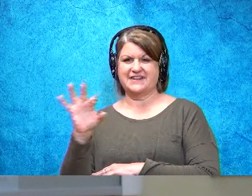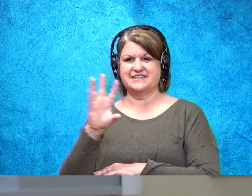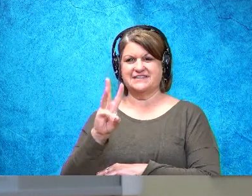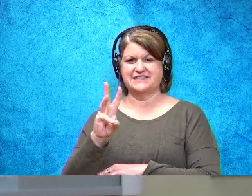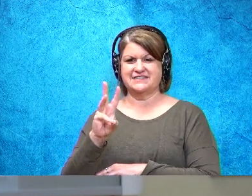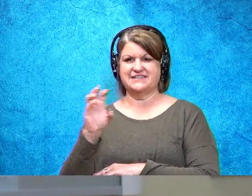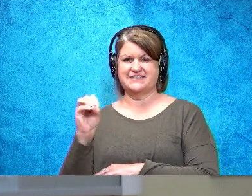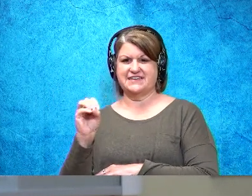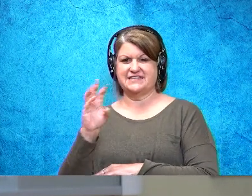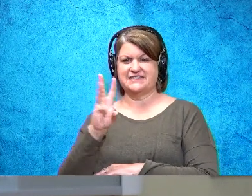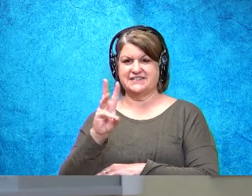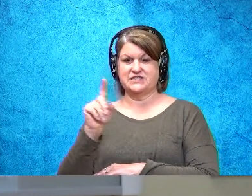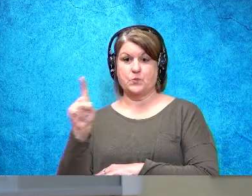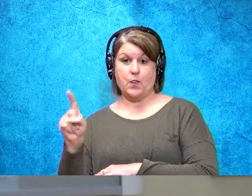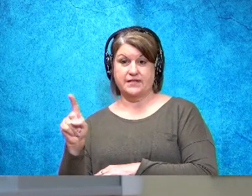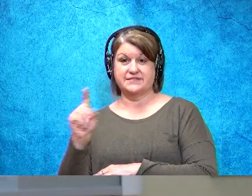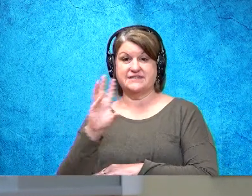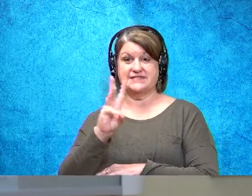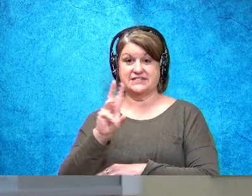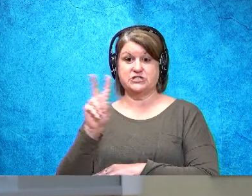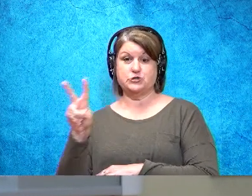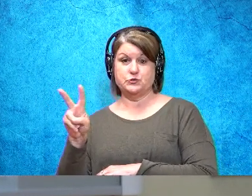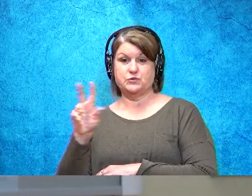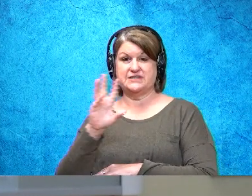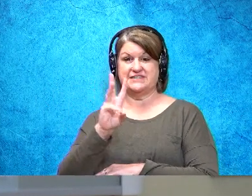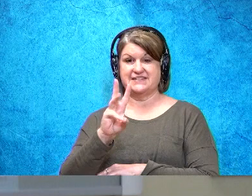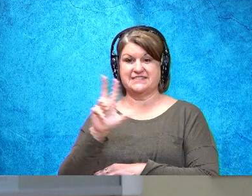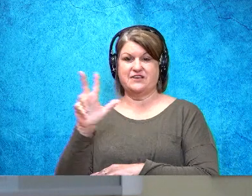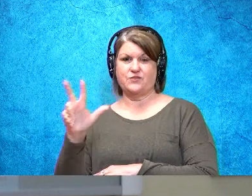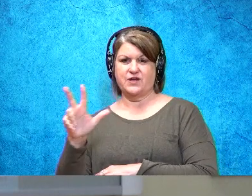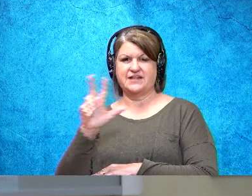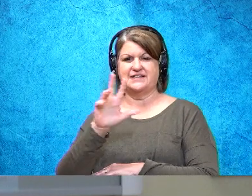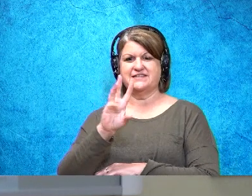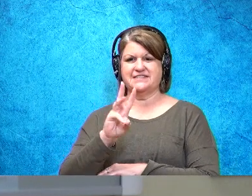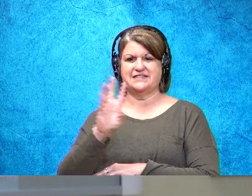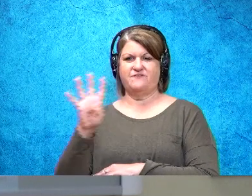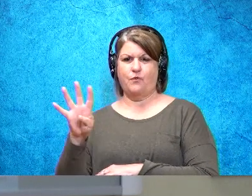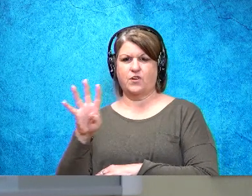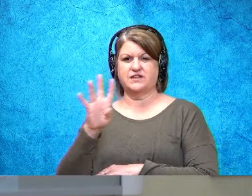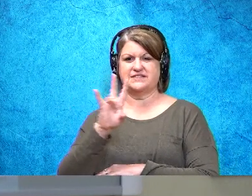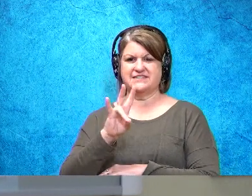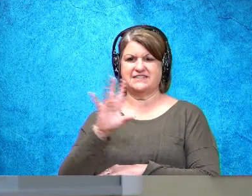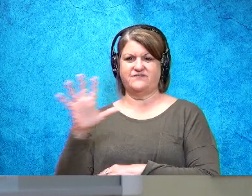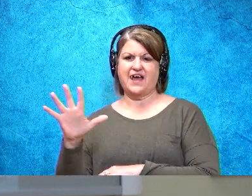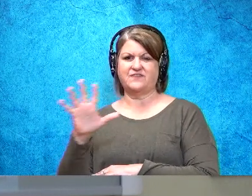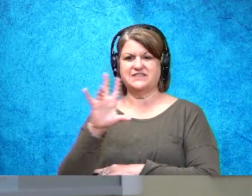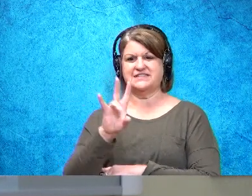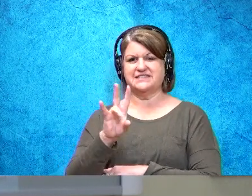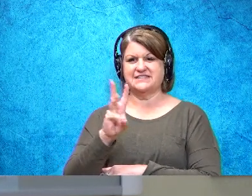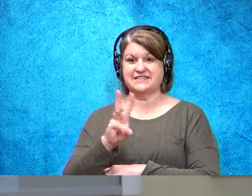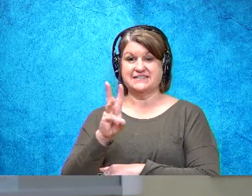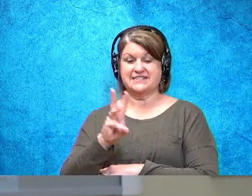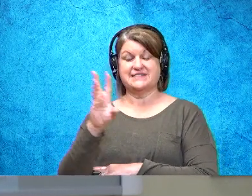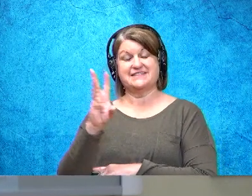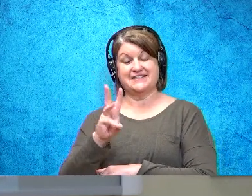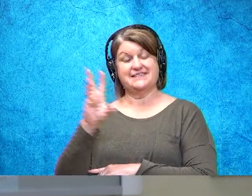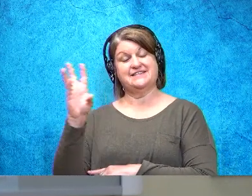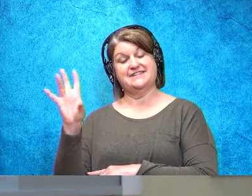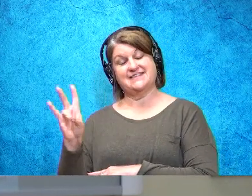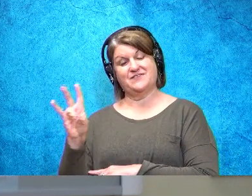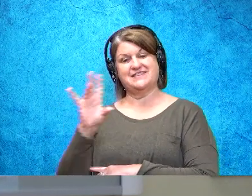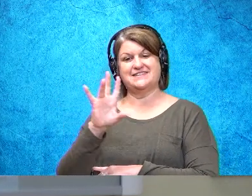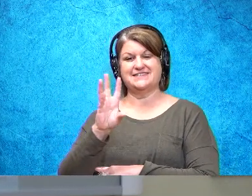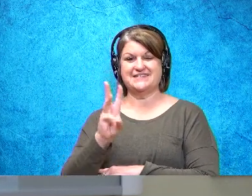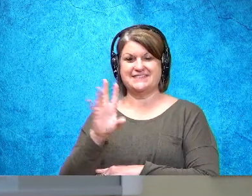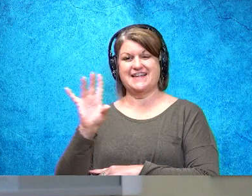59, 60, 61, 62, 63, 64, 65, 66,